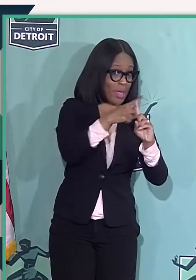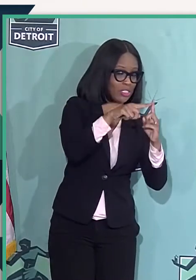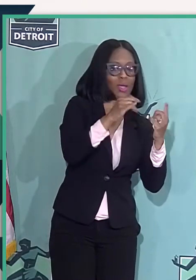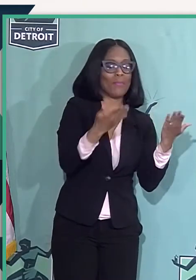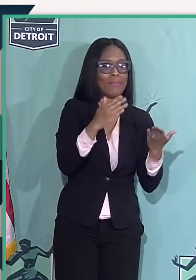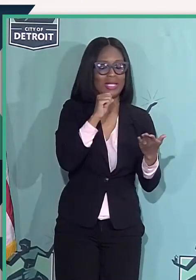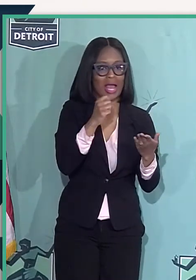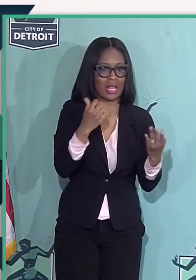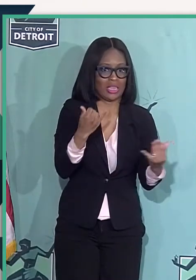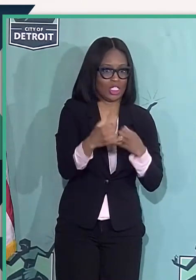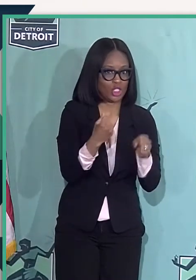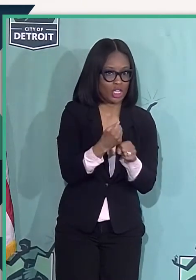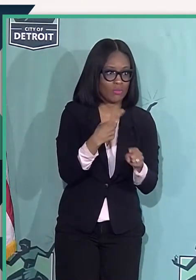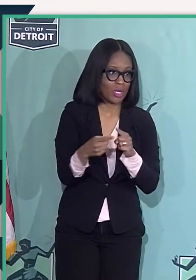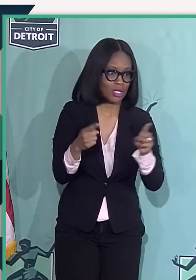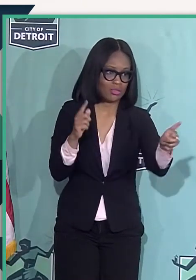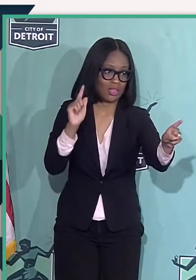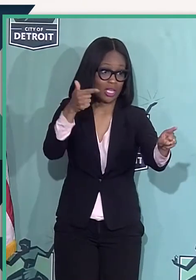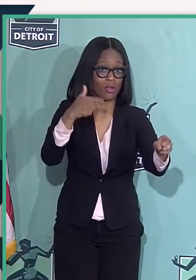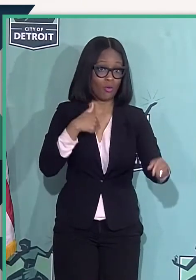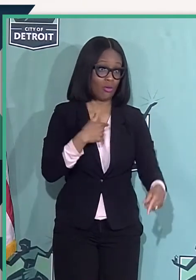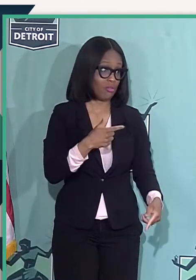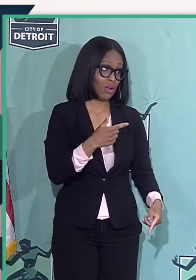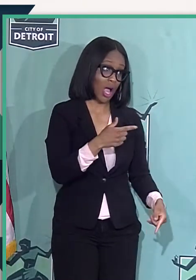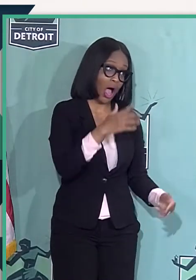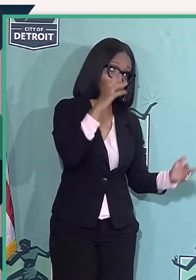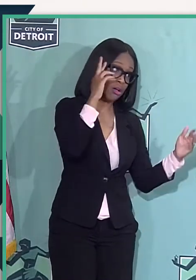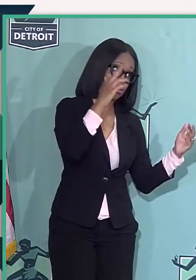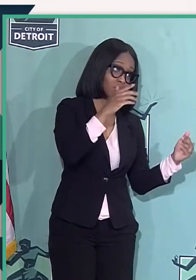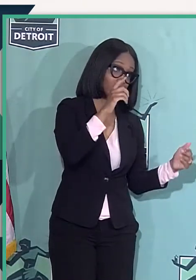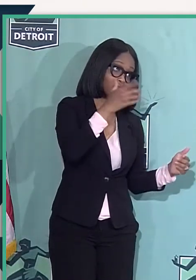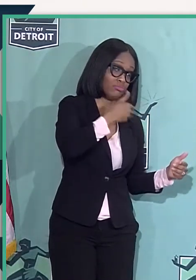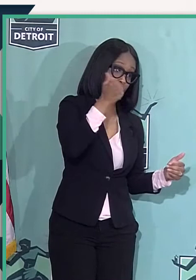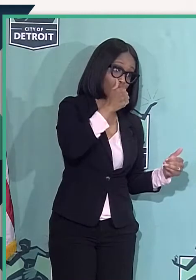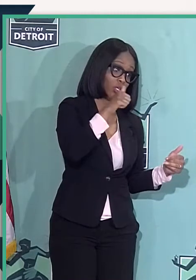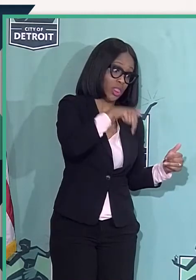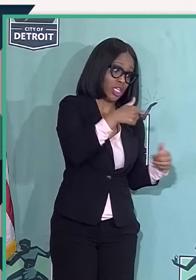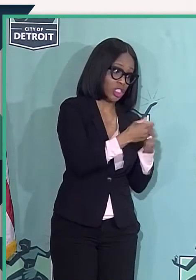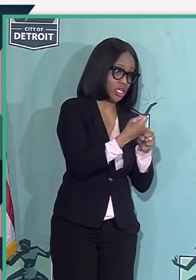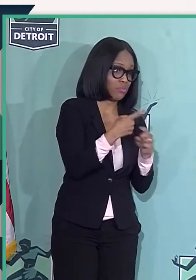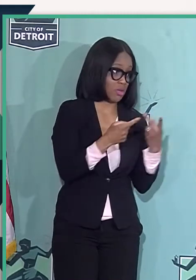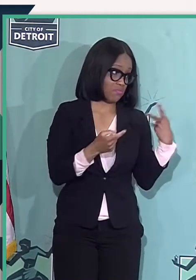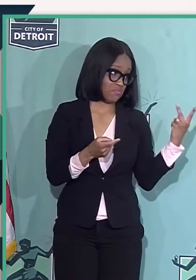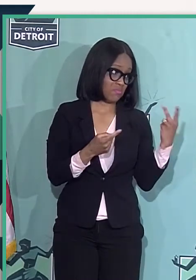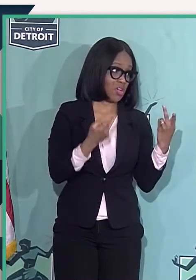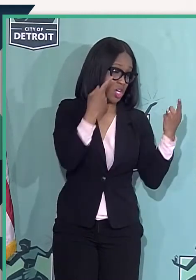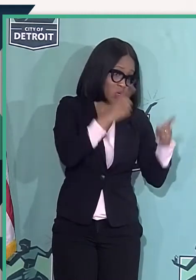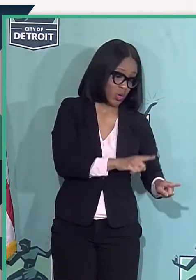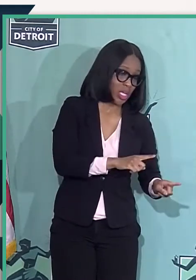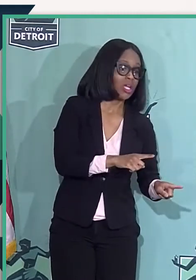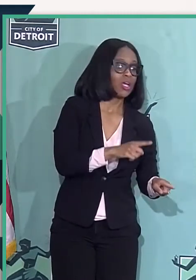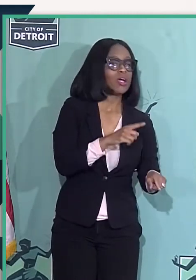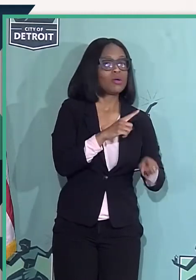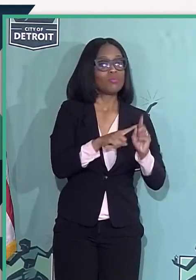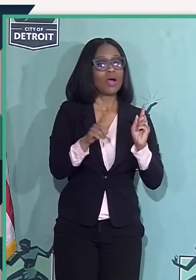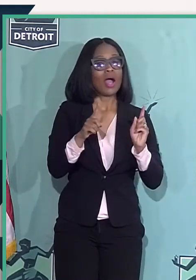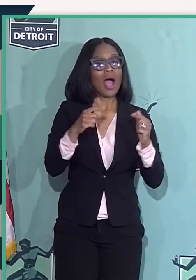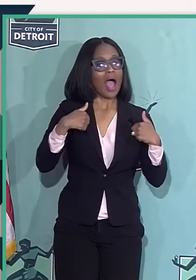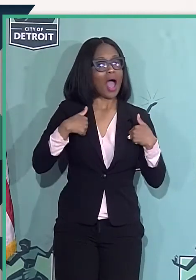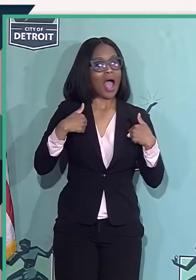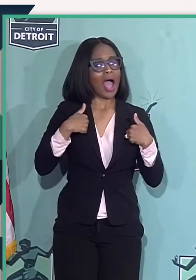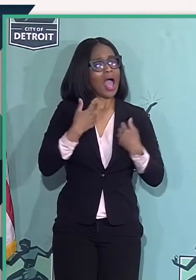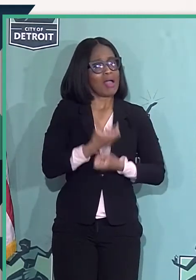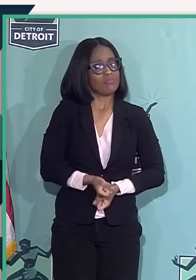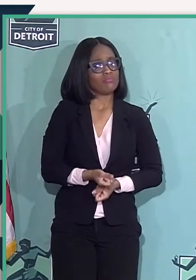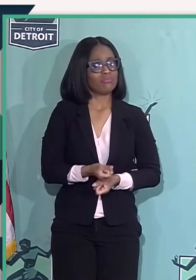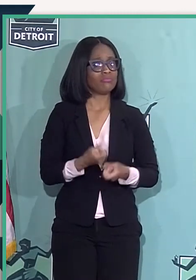not this year, but in the near Well, future? it better be this year, but two of us agree on it, so you're talking to the wrong folks here. But I am